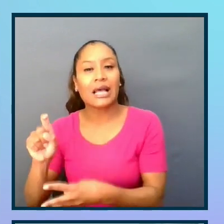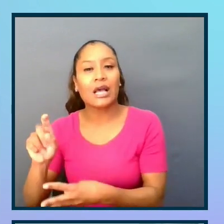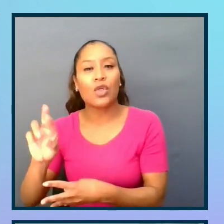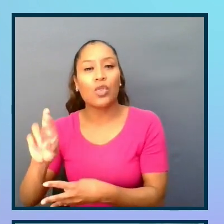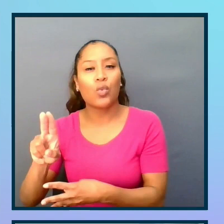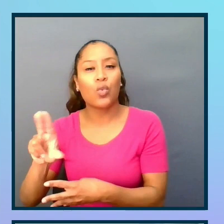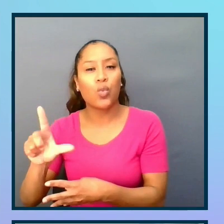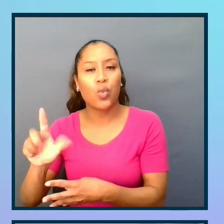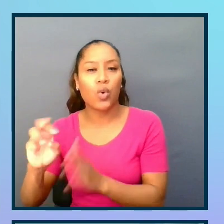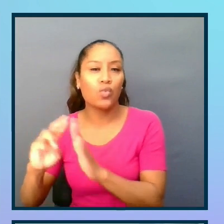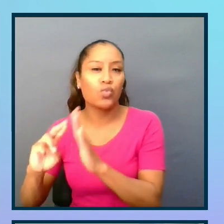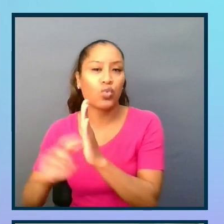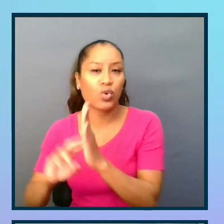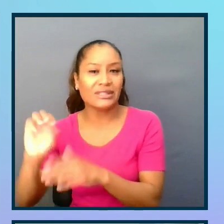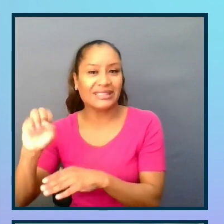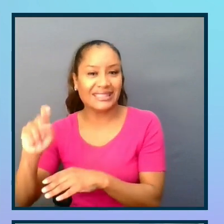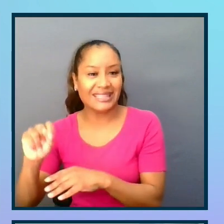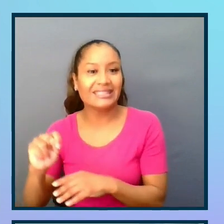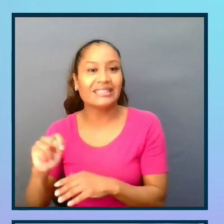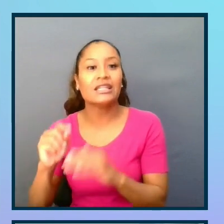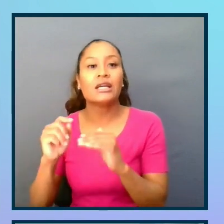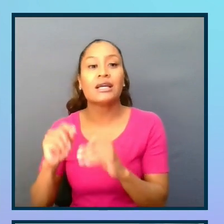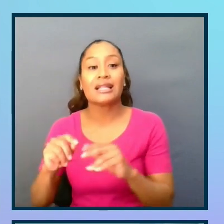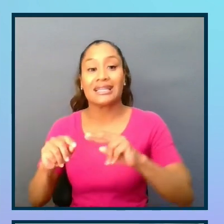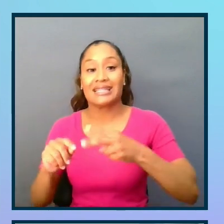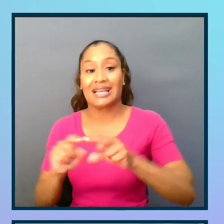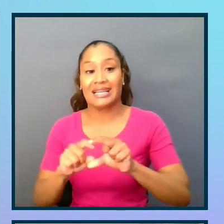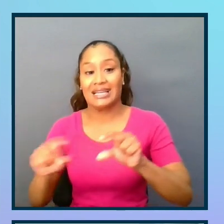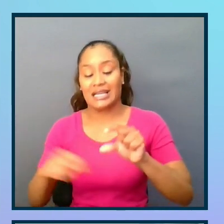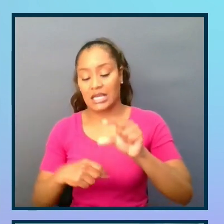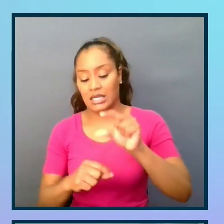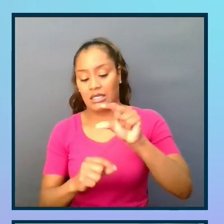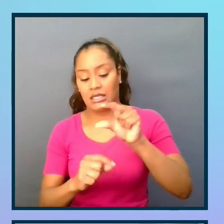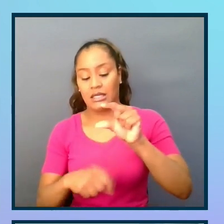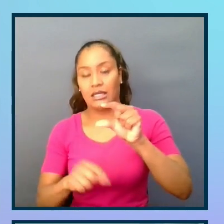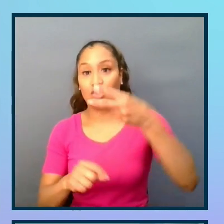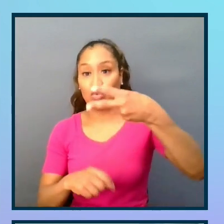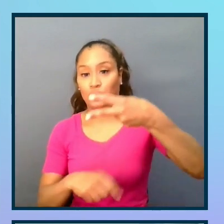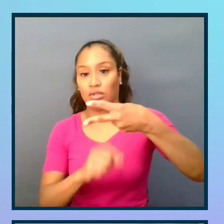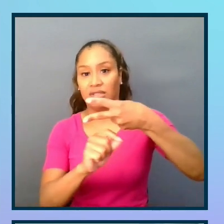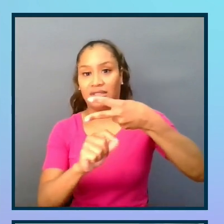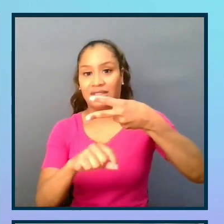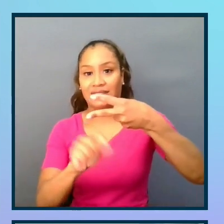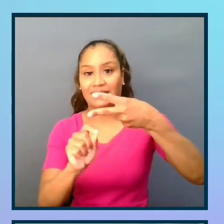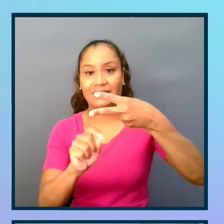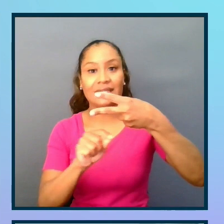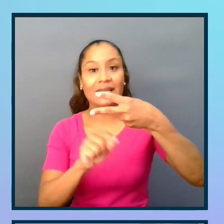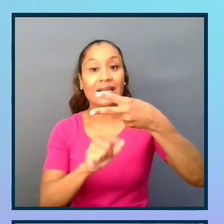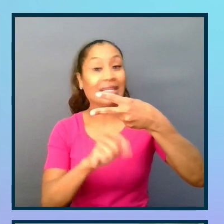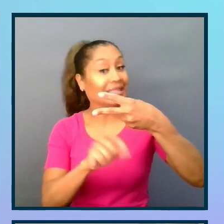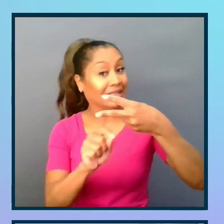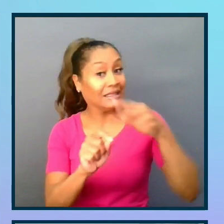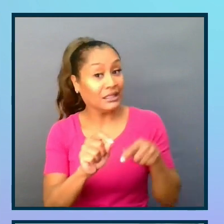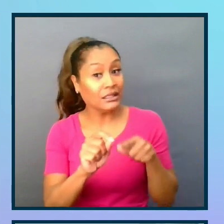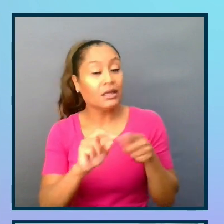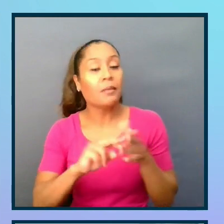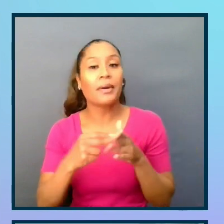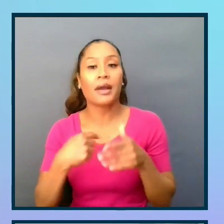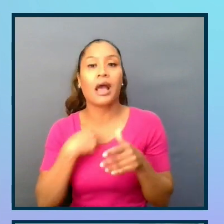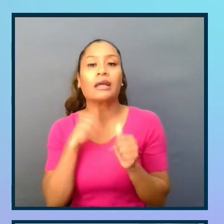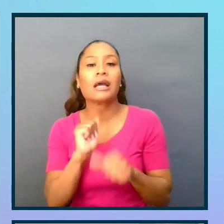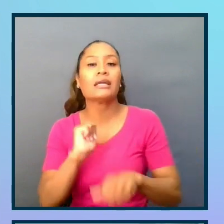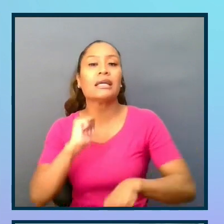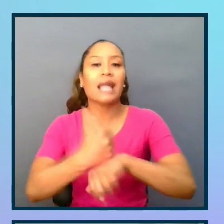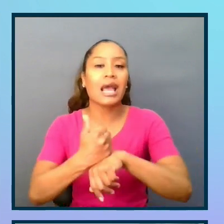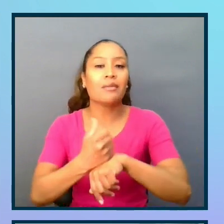a checkbox in that same second set of settings that allows the user to enable and disable